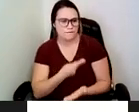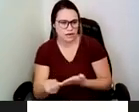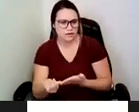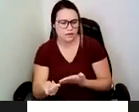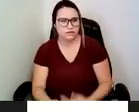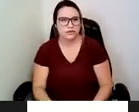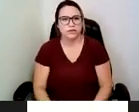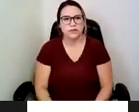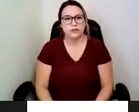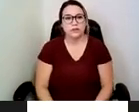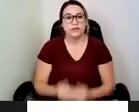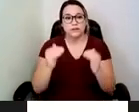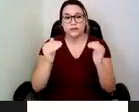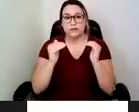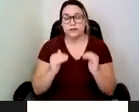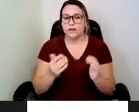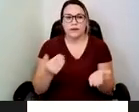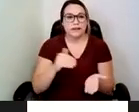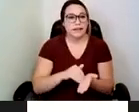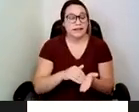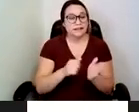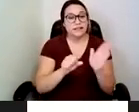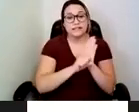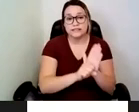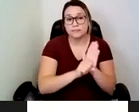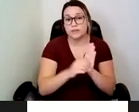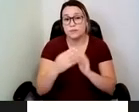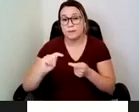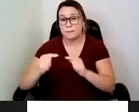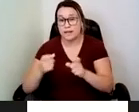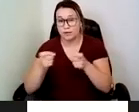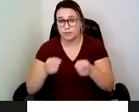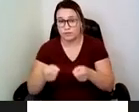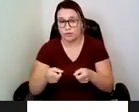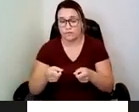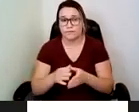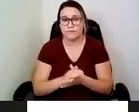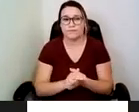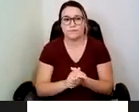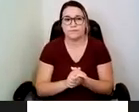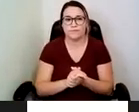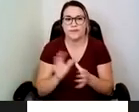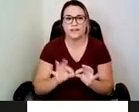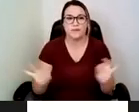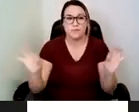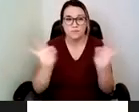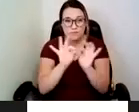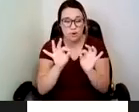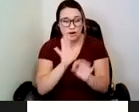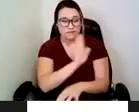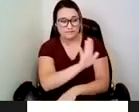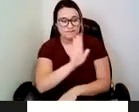So again, we can do symptom and pain control. It's important to reflect on values of a patient, goals of